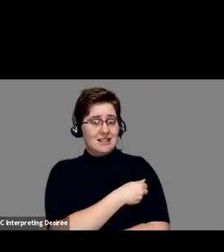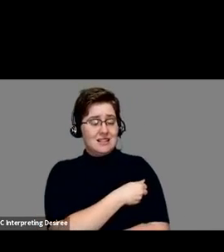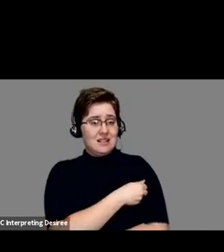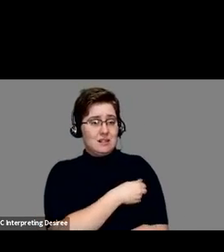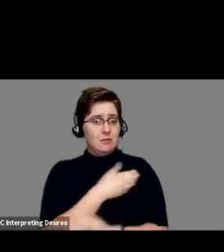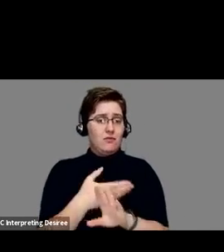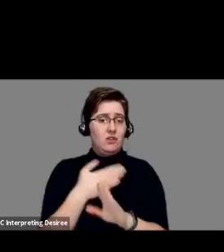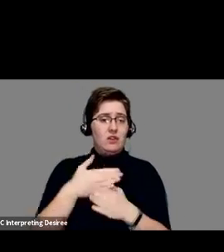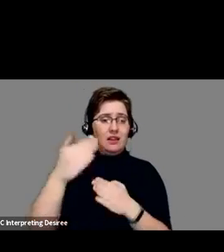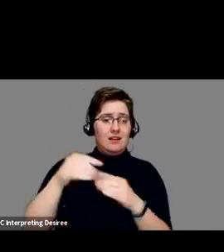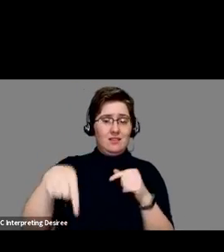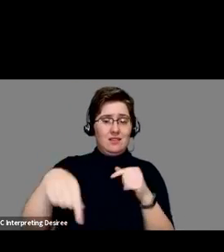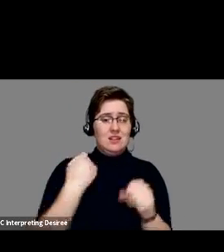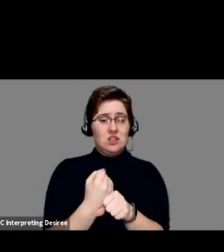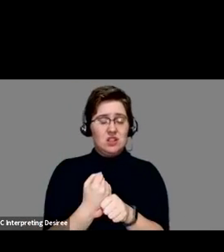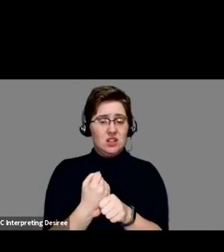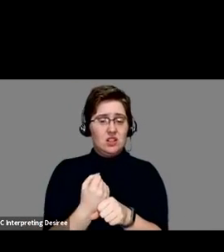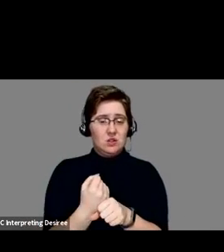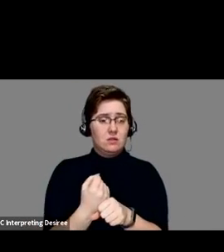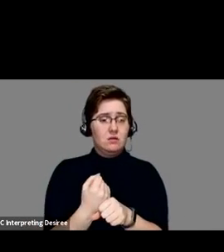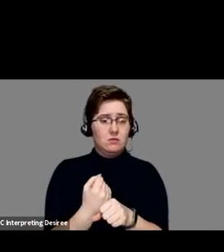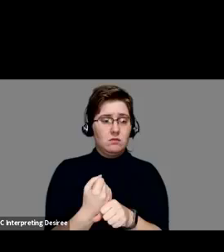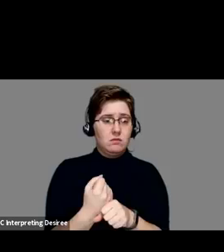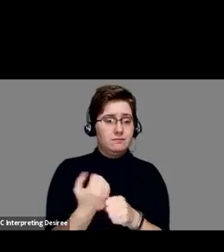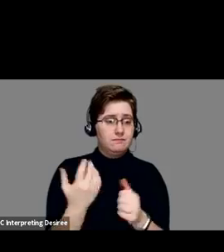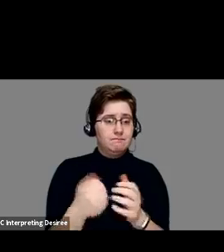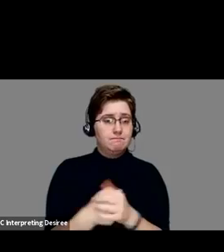by the end of this year.